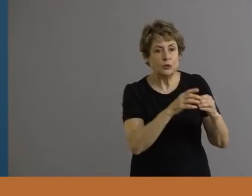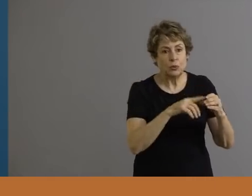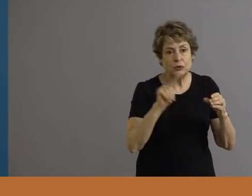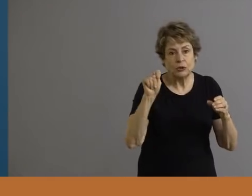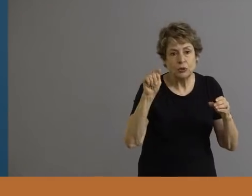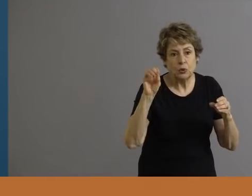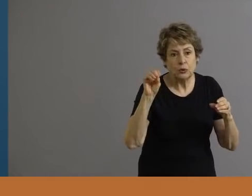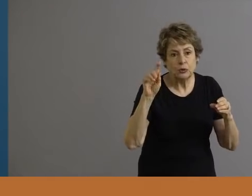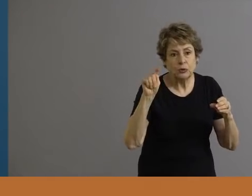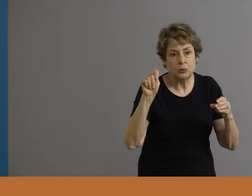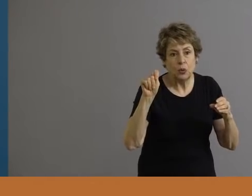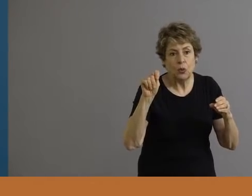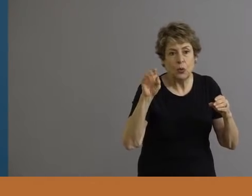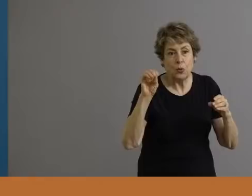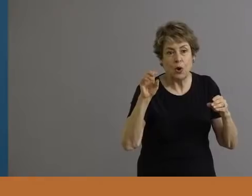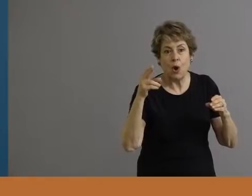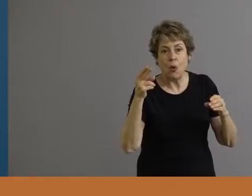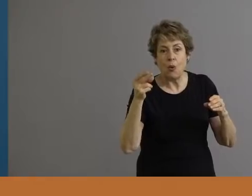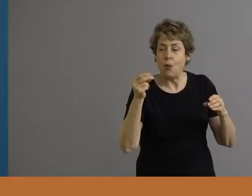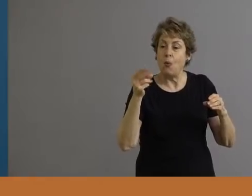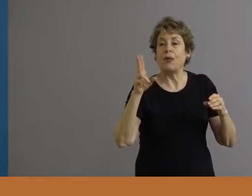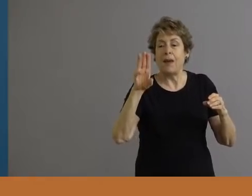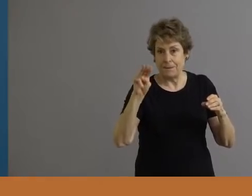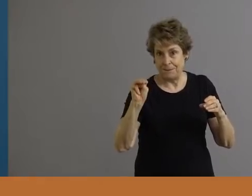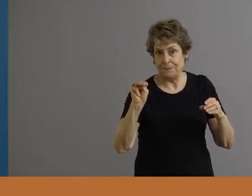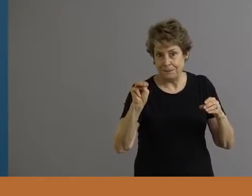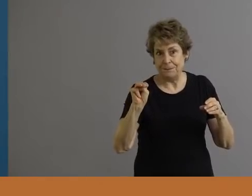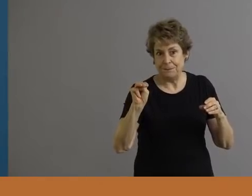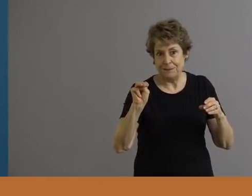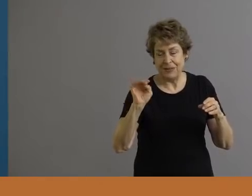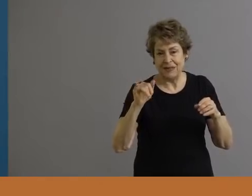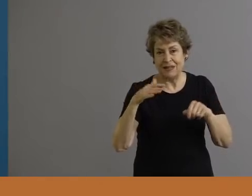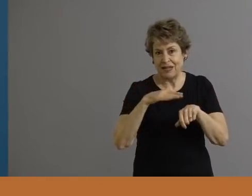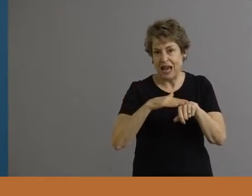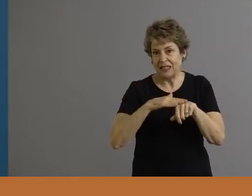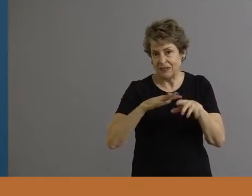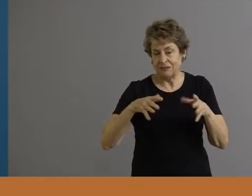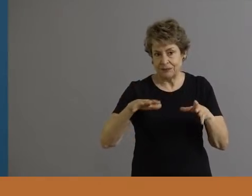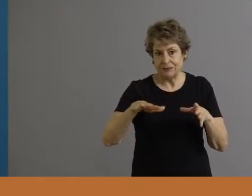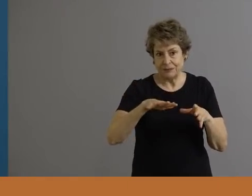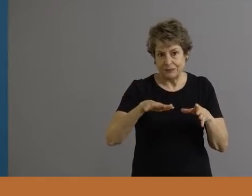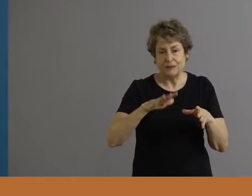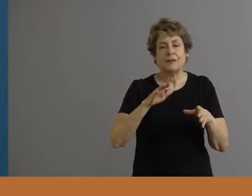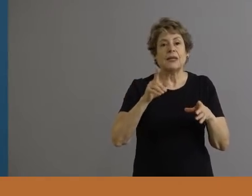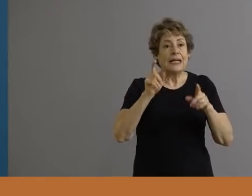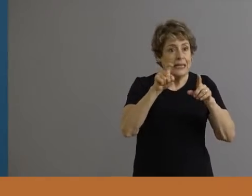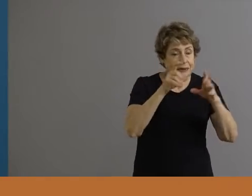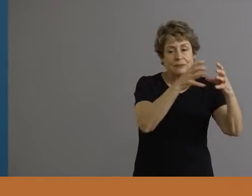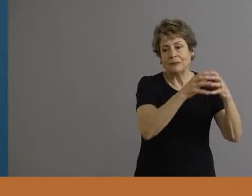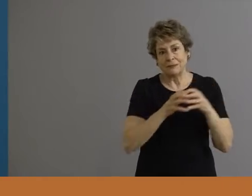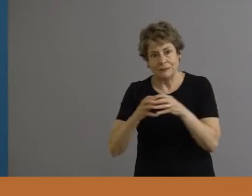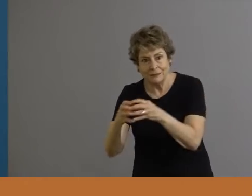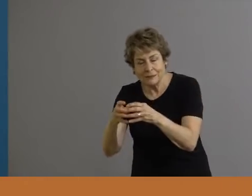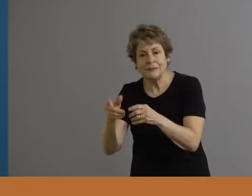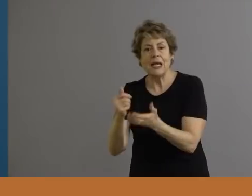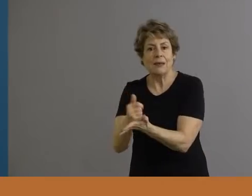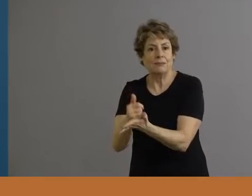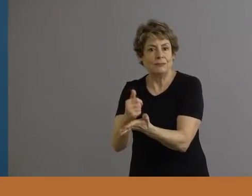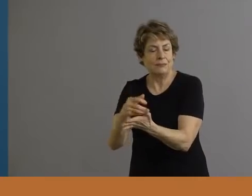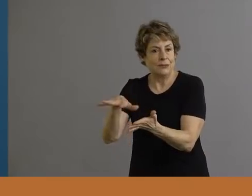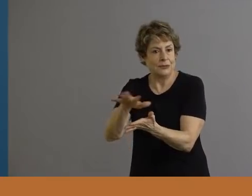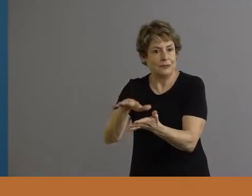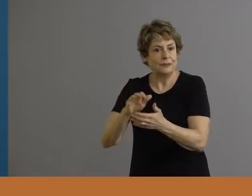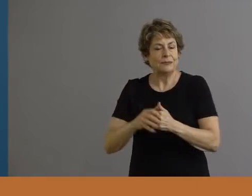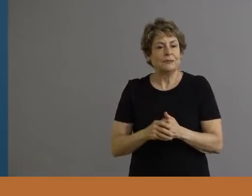to White Mountain Apache Tribe to do testing. On the community testing here in the more urban areas, we